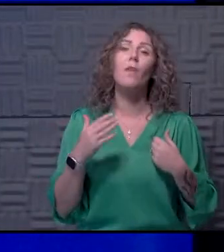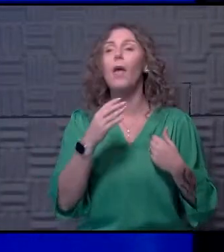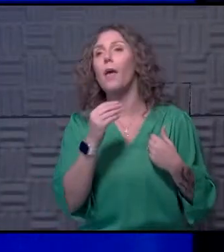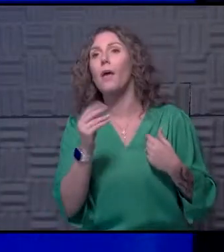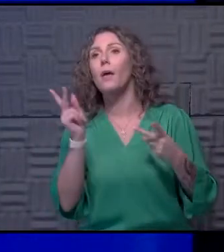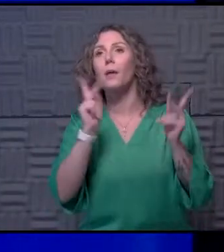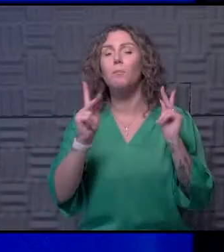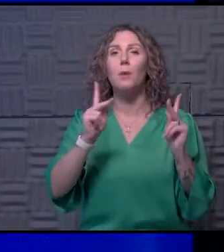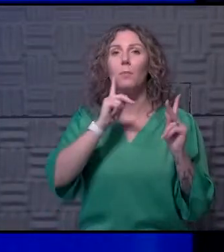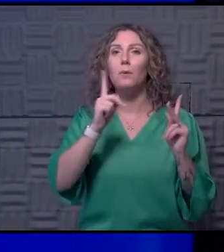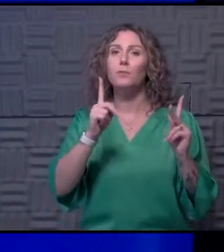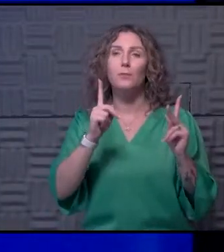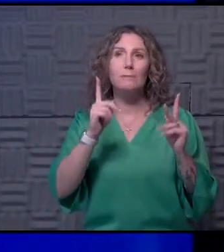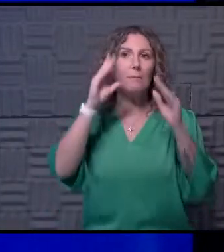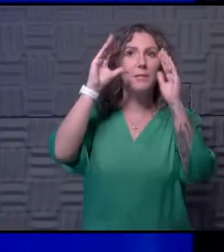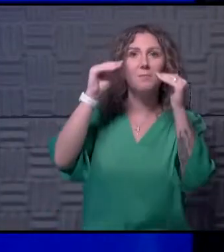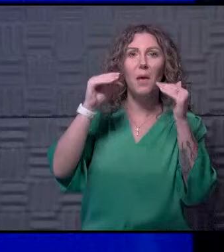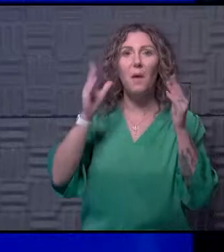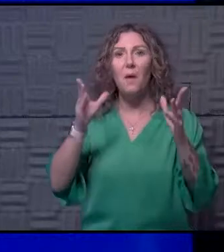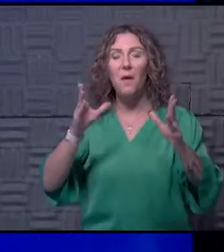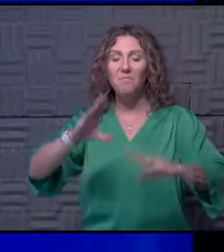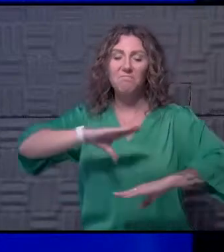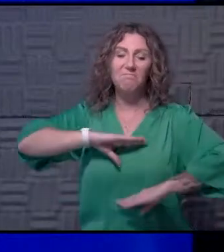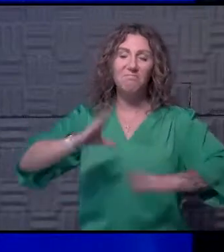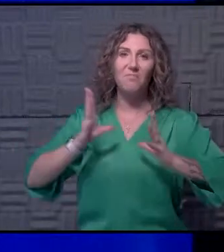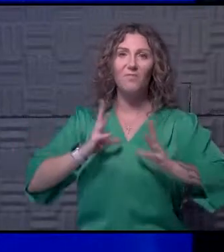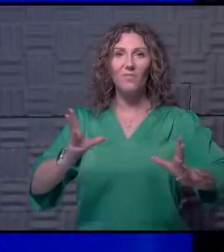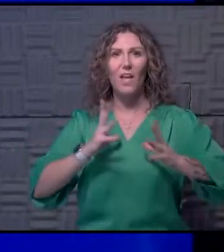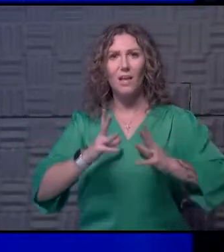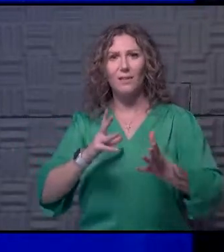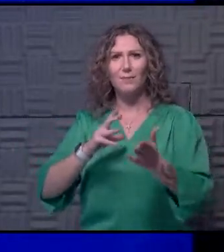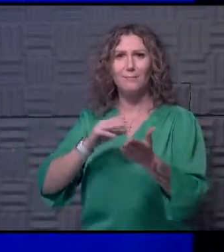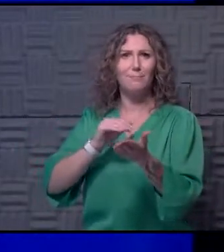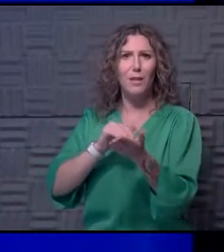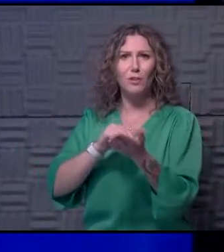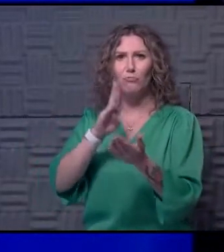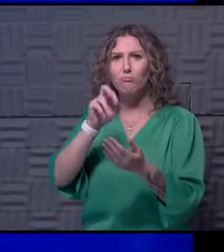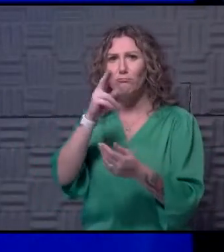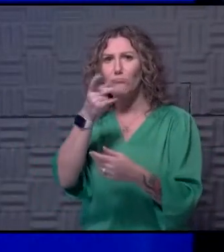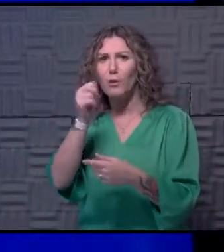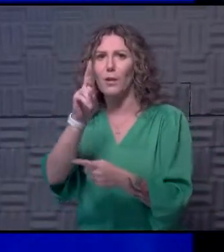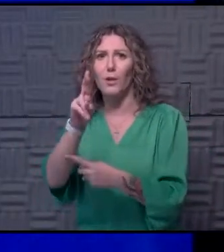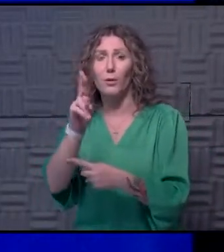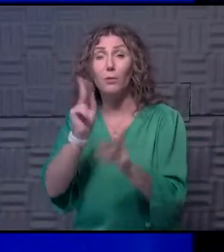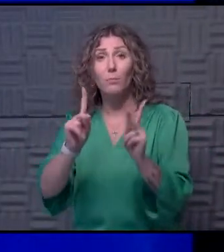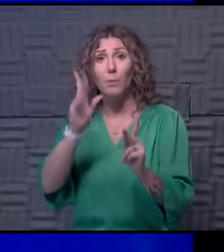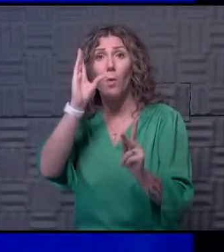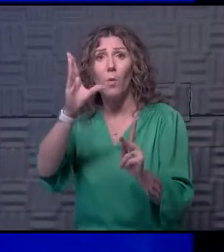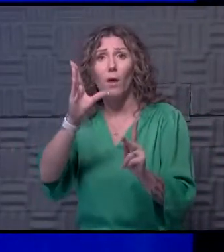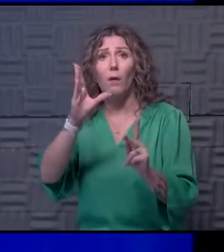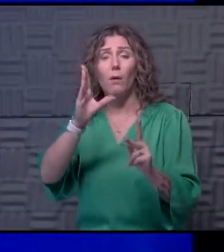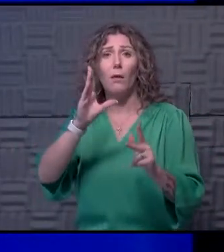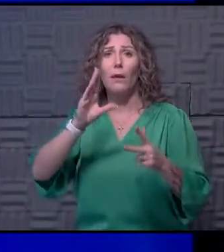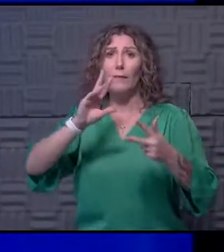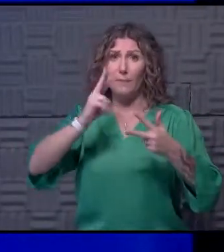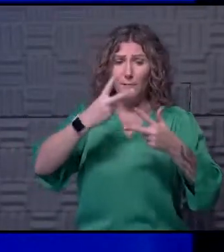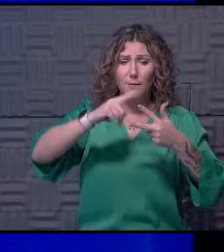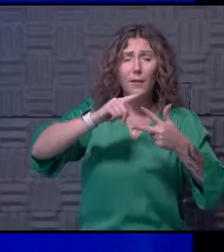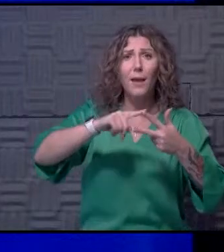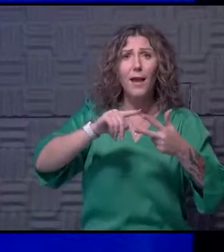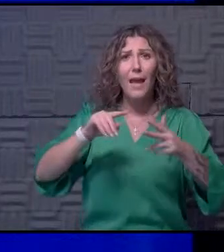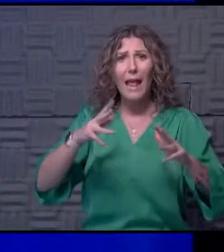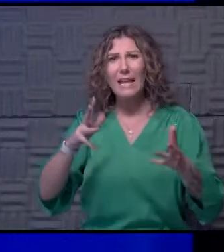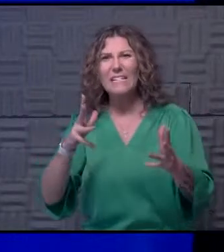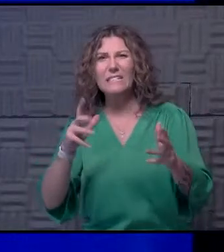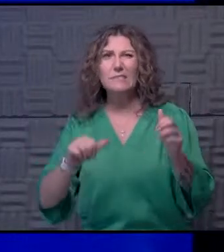on its surface and just be okay with it, well, as Dr. Bricker pointed out, there are those who are going to do that. Then there are the vaccine hesitant